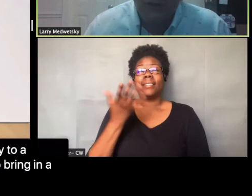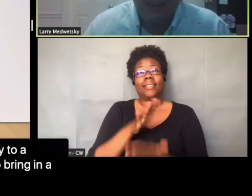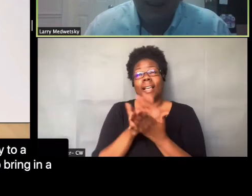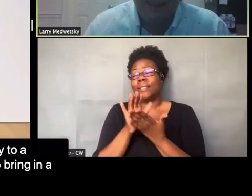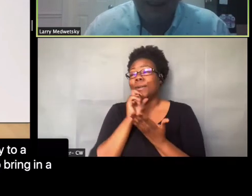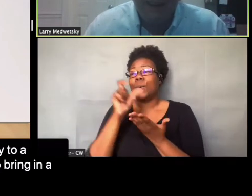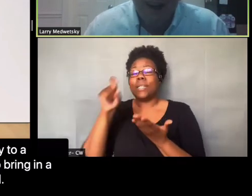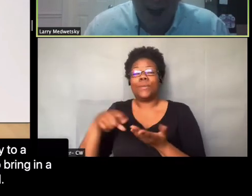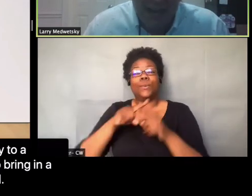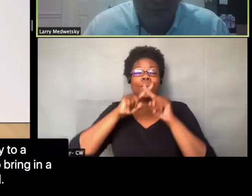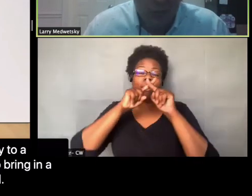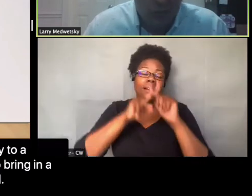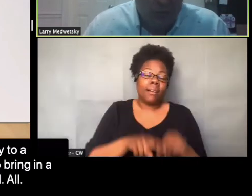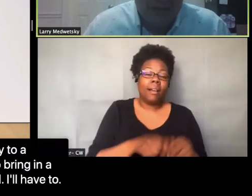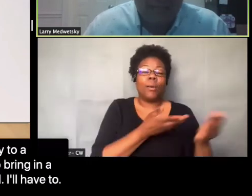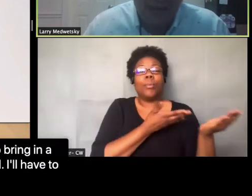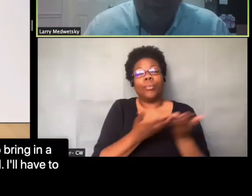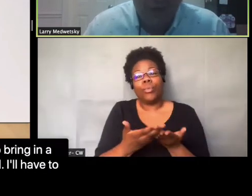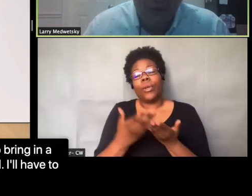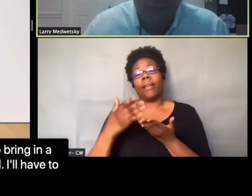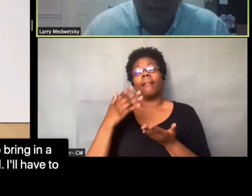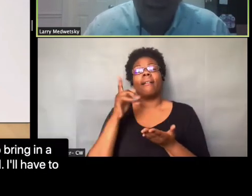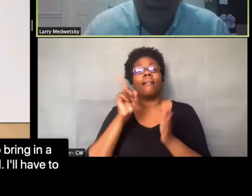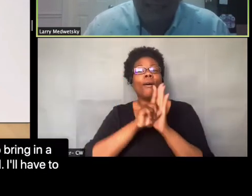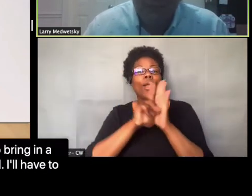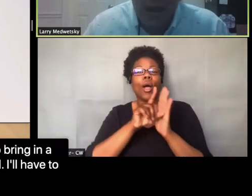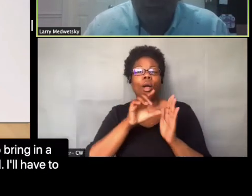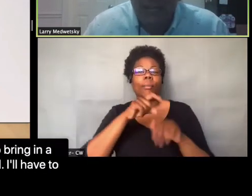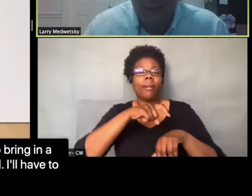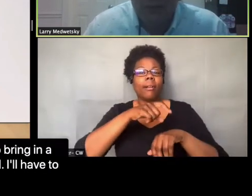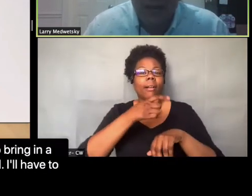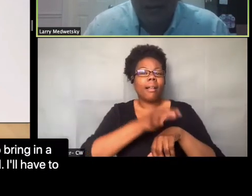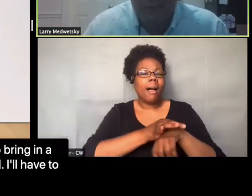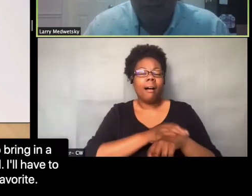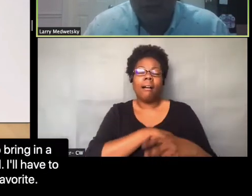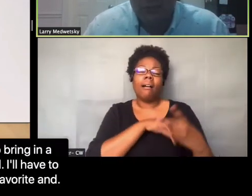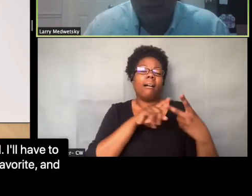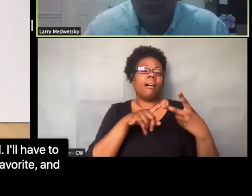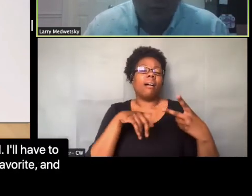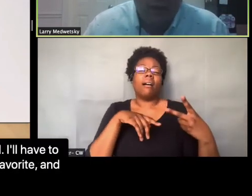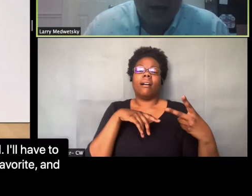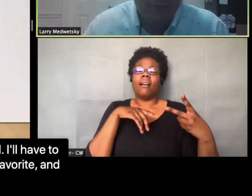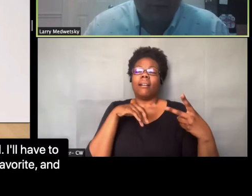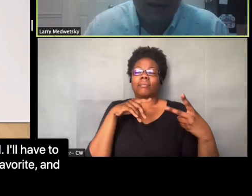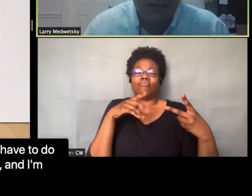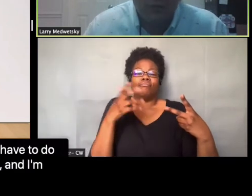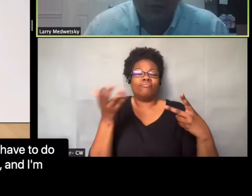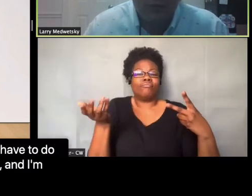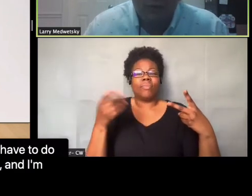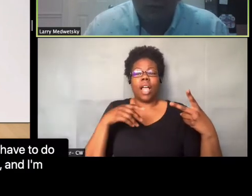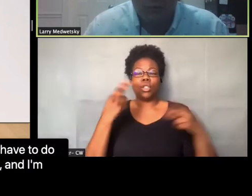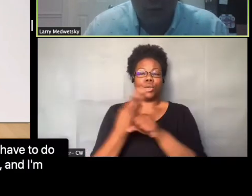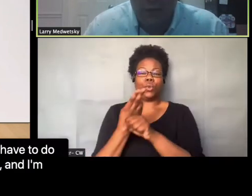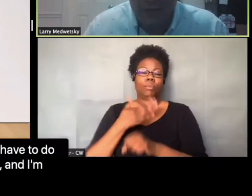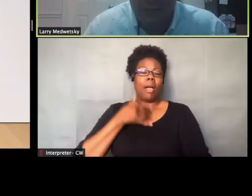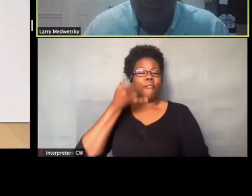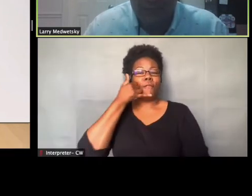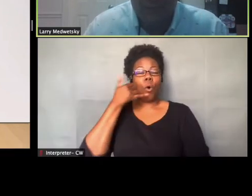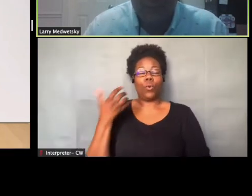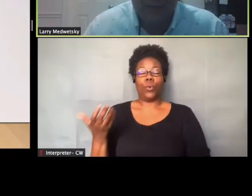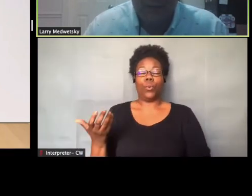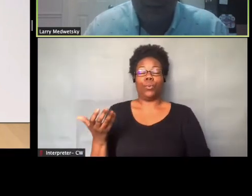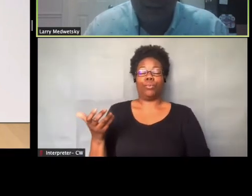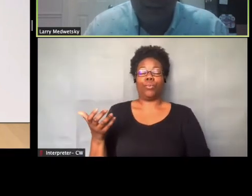on a hotel. All I have to do is bring my cell phone and this VibraSaver, and I'm able to use it to wake up when I need to and not worry about